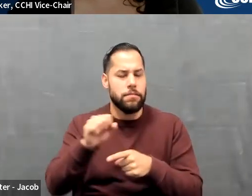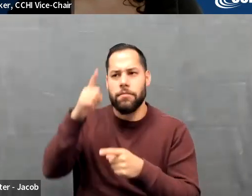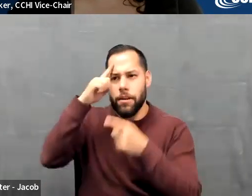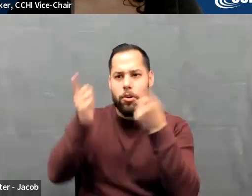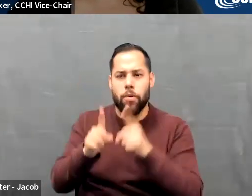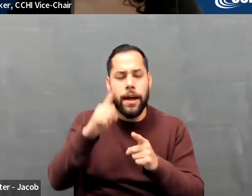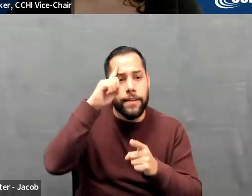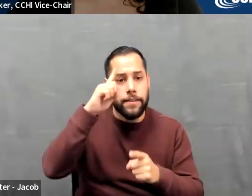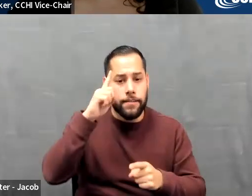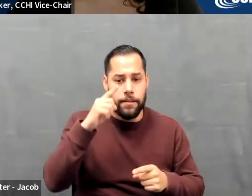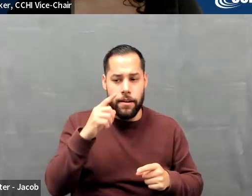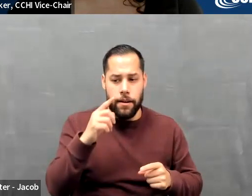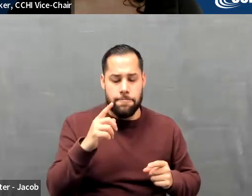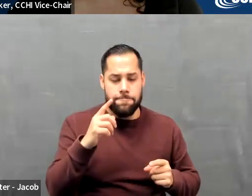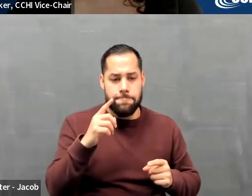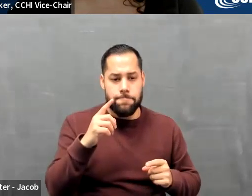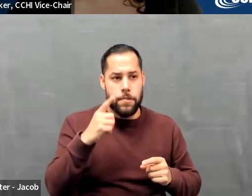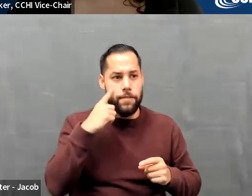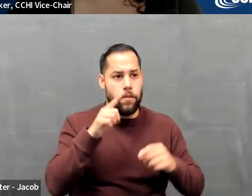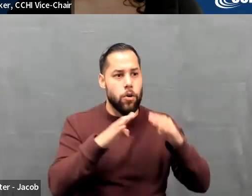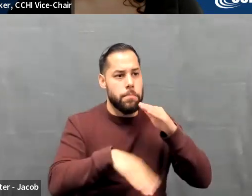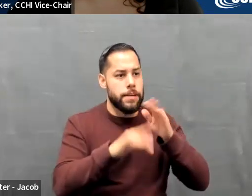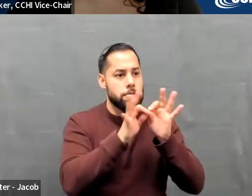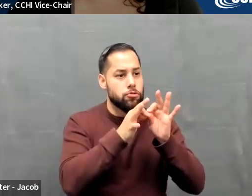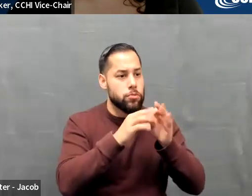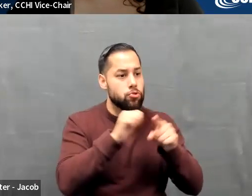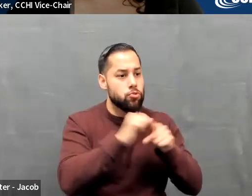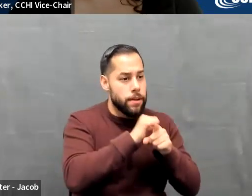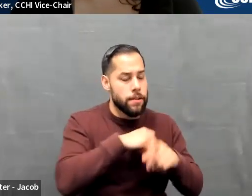think for the basic interpreter training or for